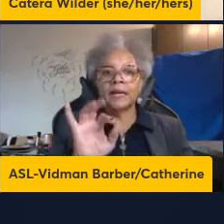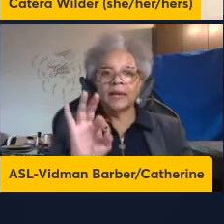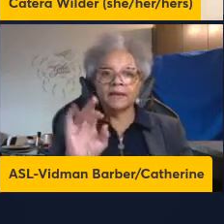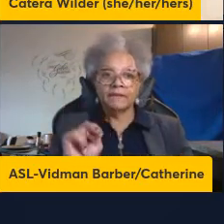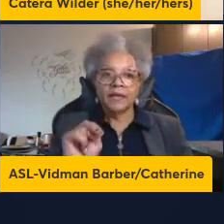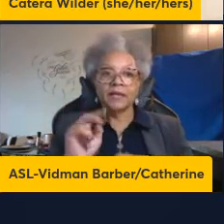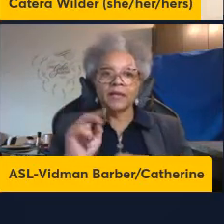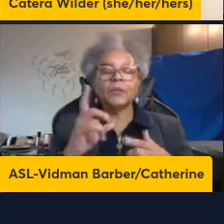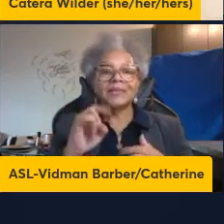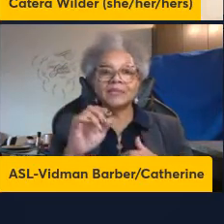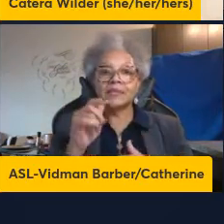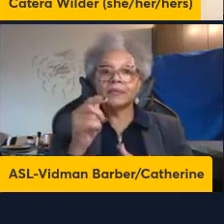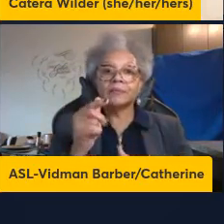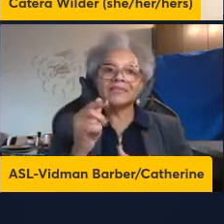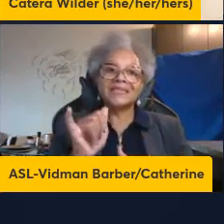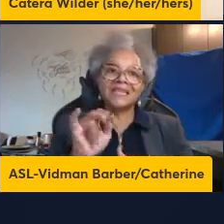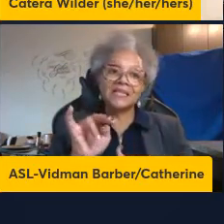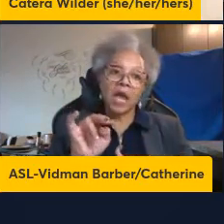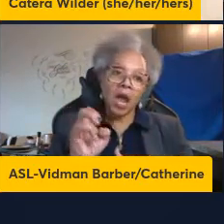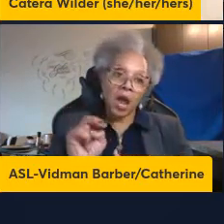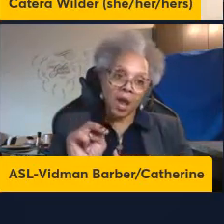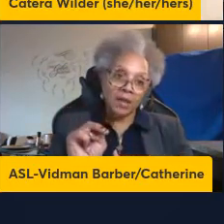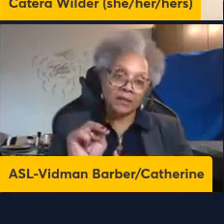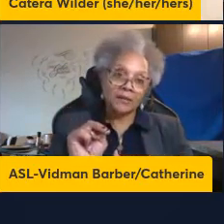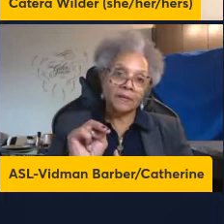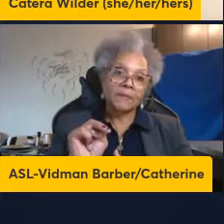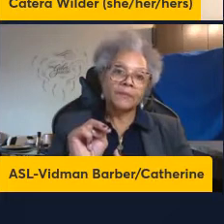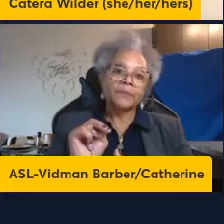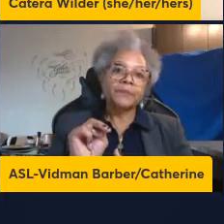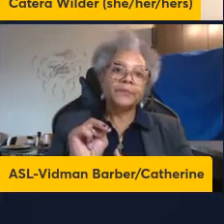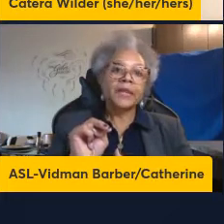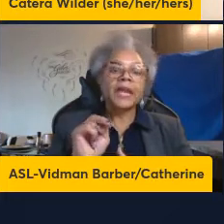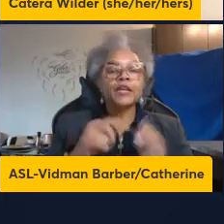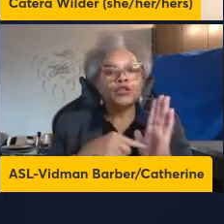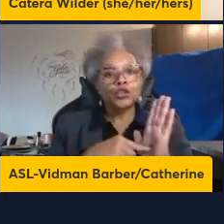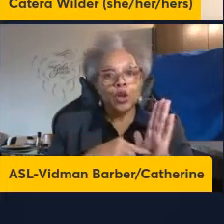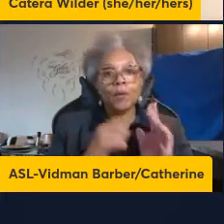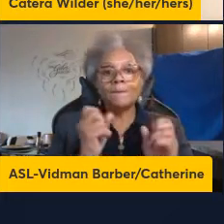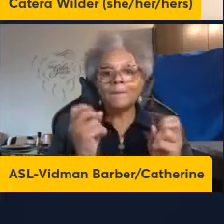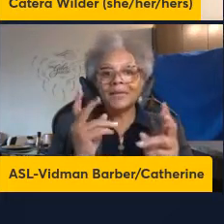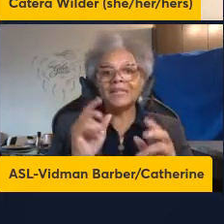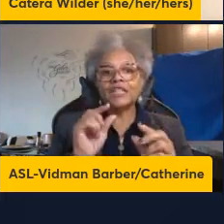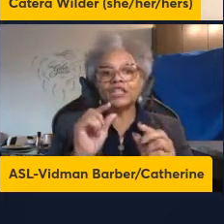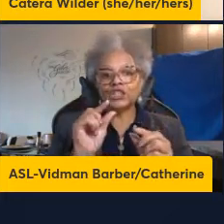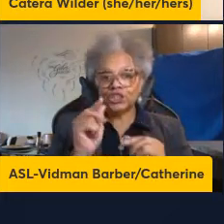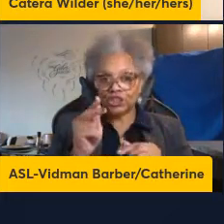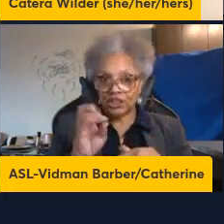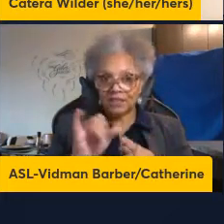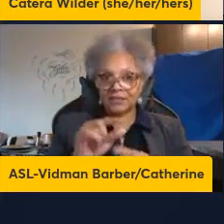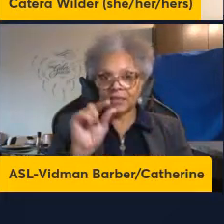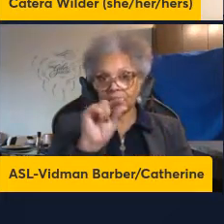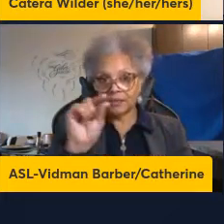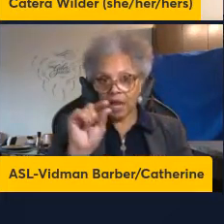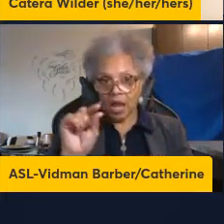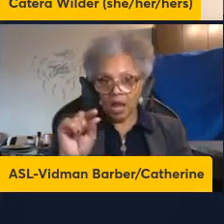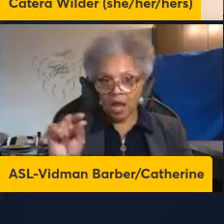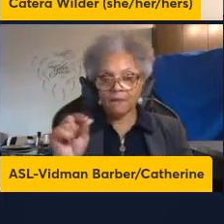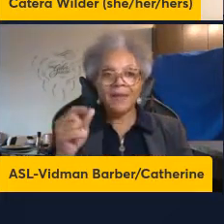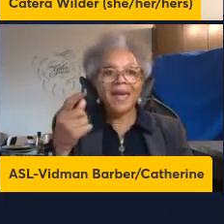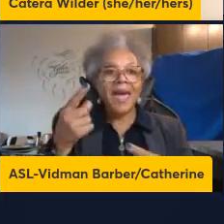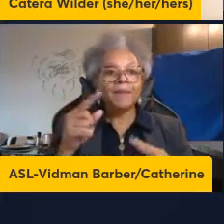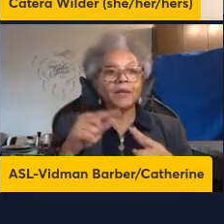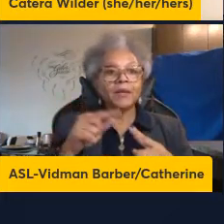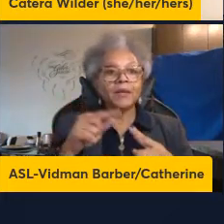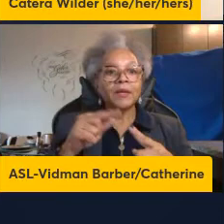ontology analysis, and we did indicate or show that a lot of the genes that are in this top cluster happen to be genes